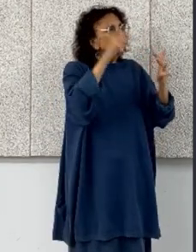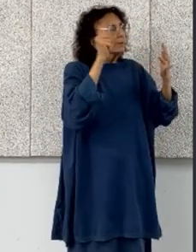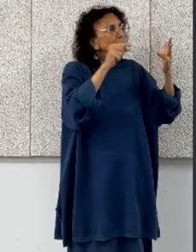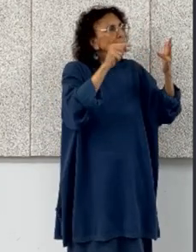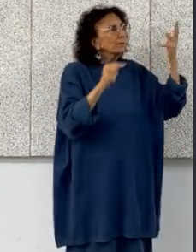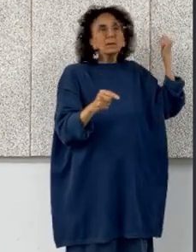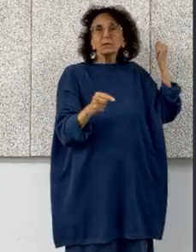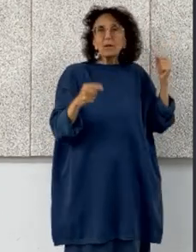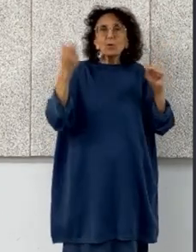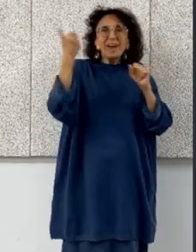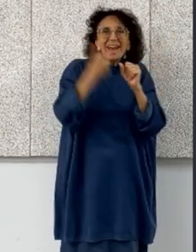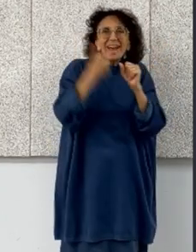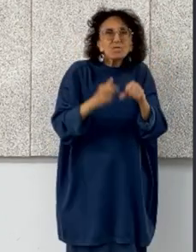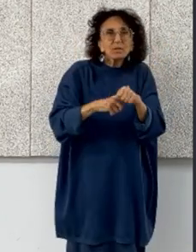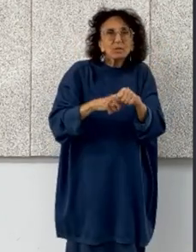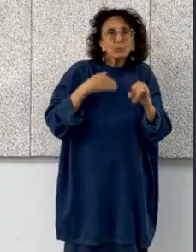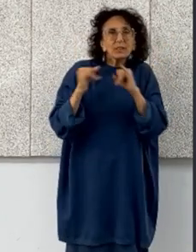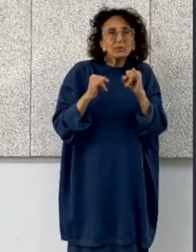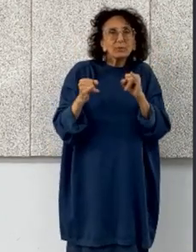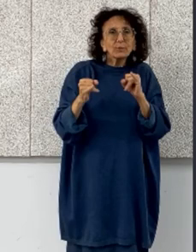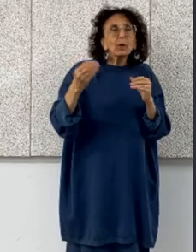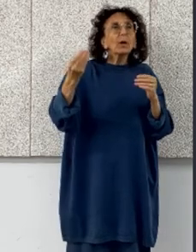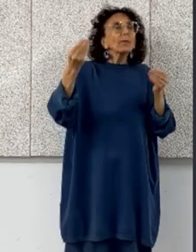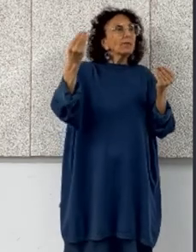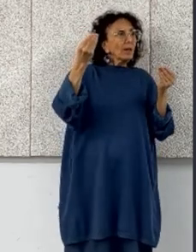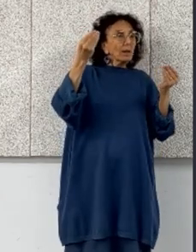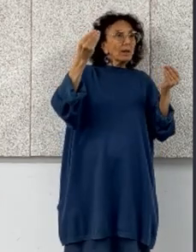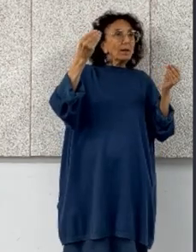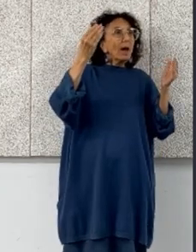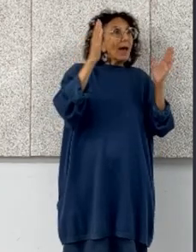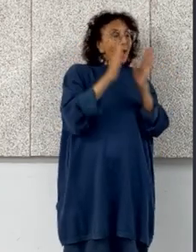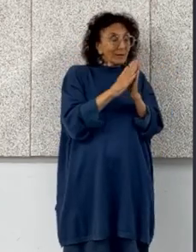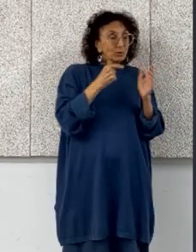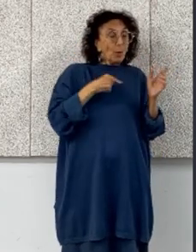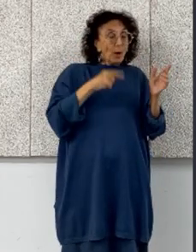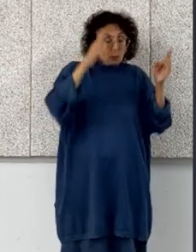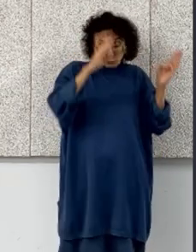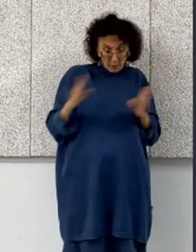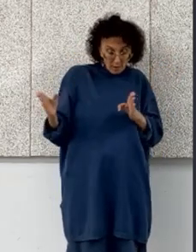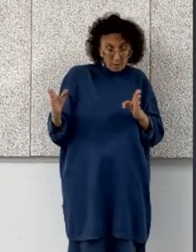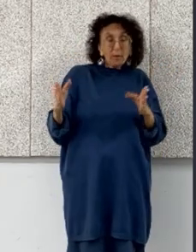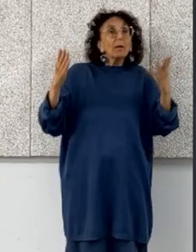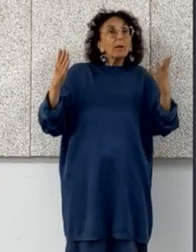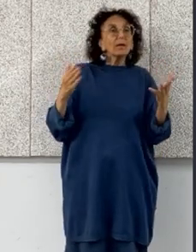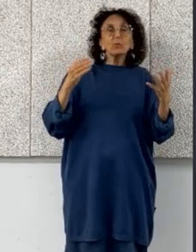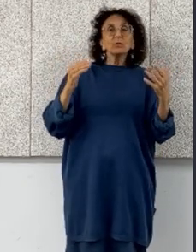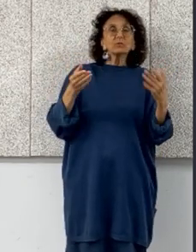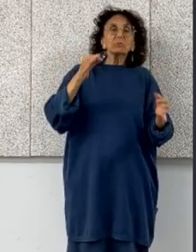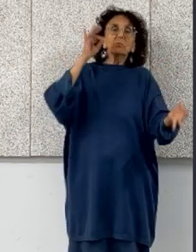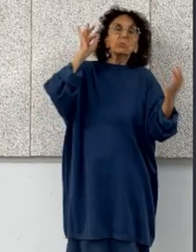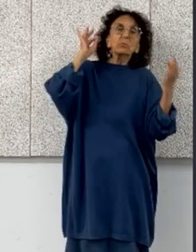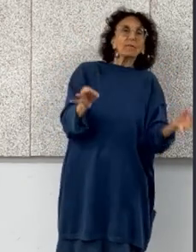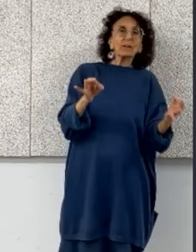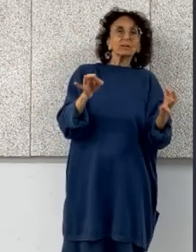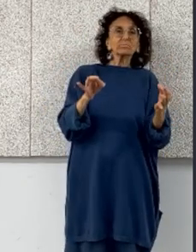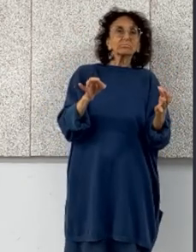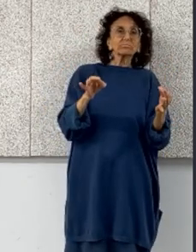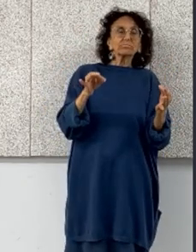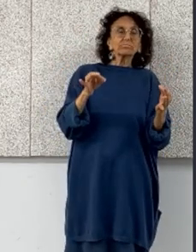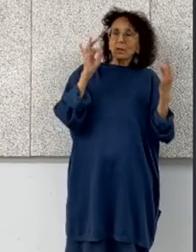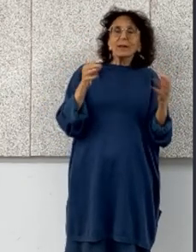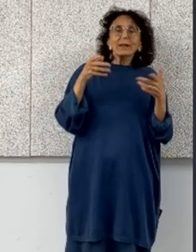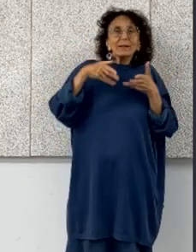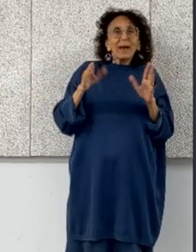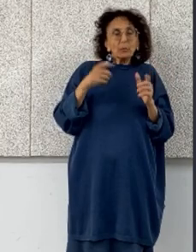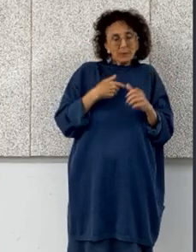all the rounds of the interviews. And that was a game changer for me. Yes. It really was. Mm-hmm. It allowed me to